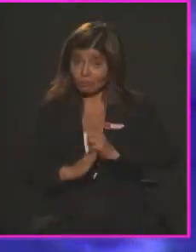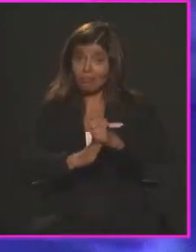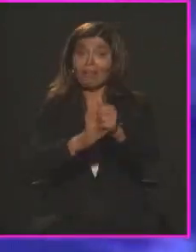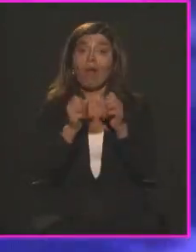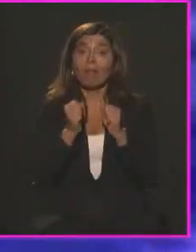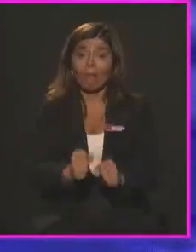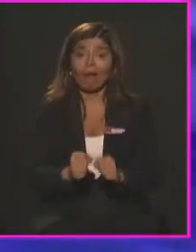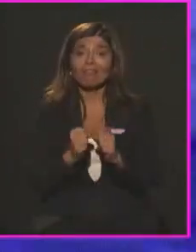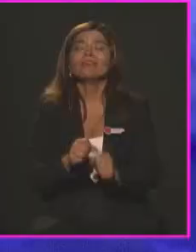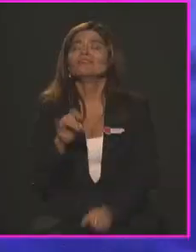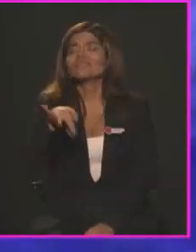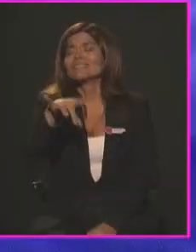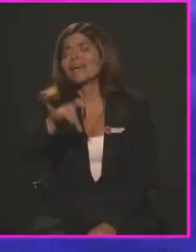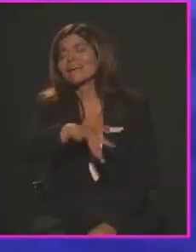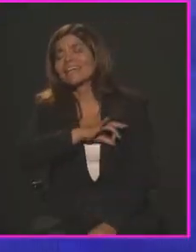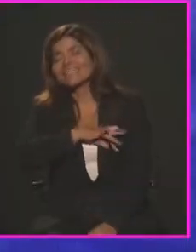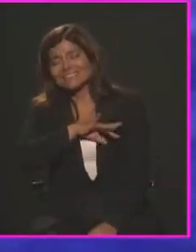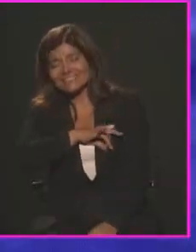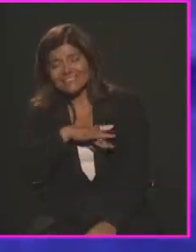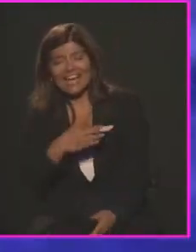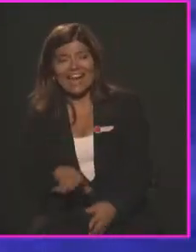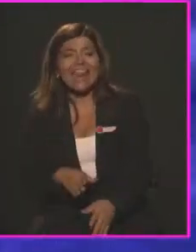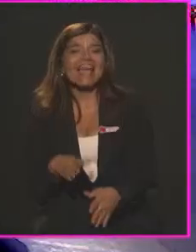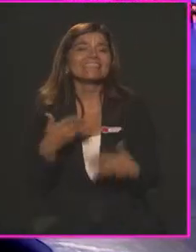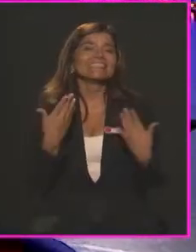the legislations that could